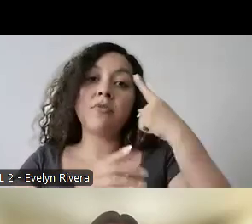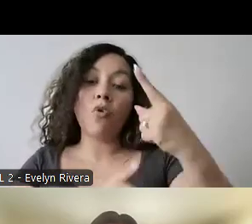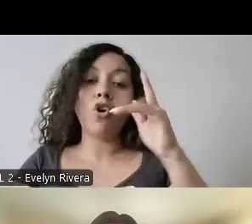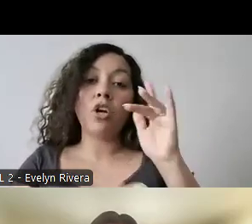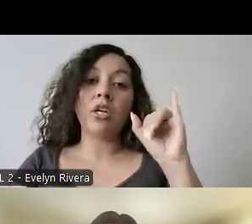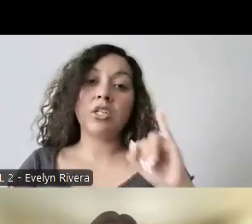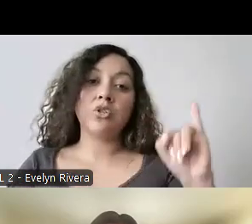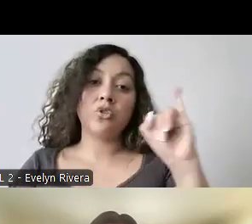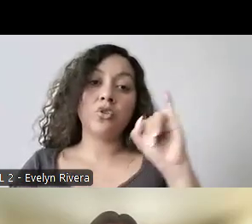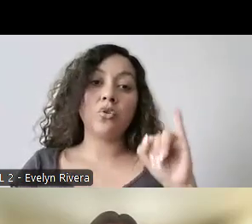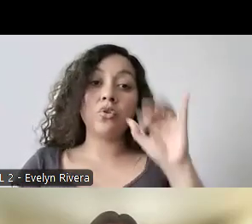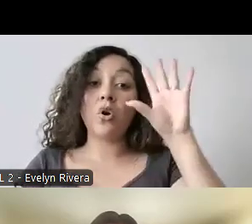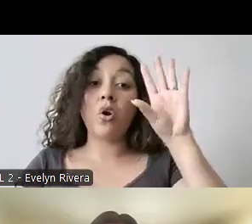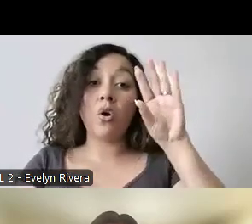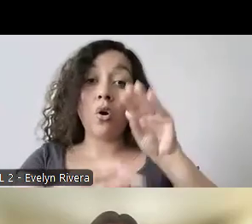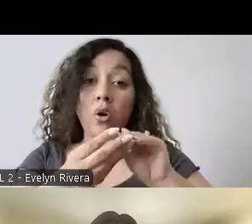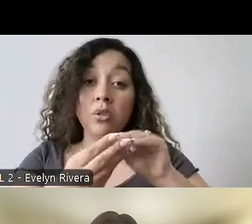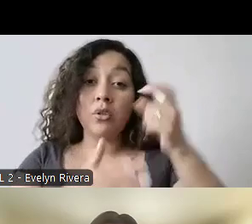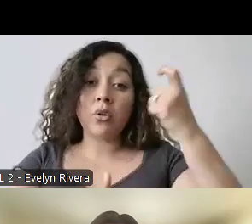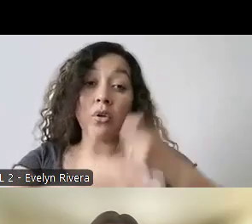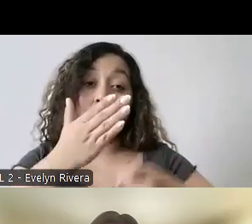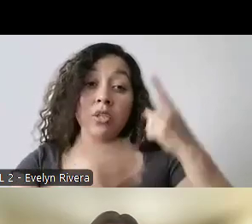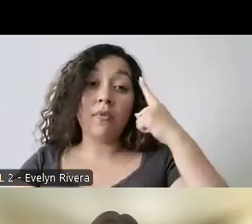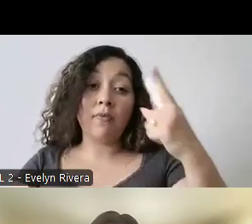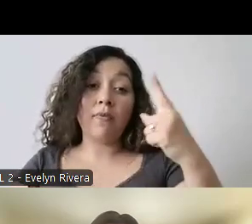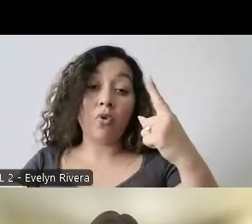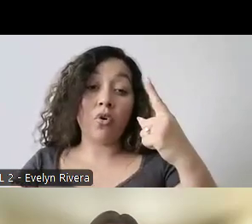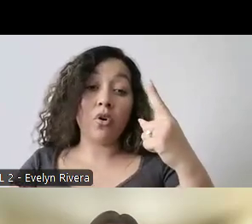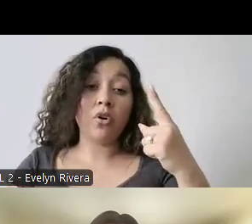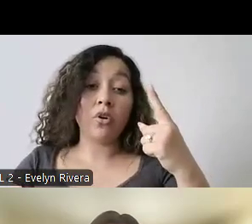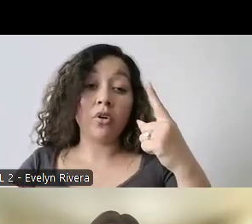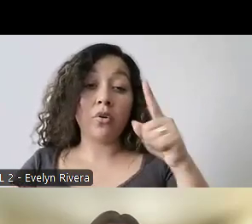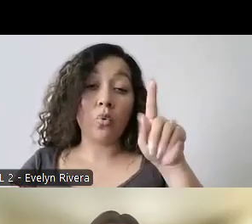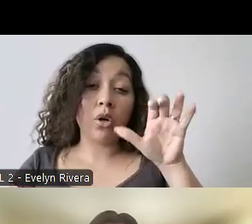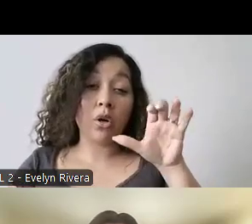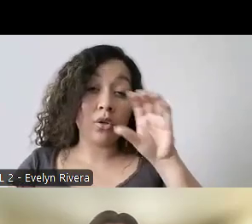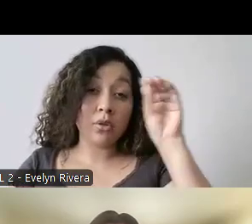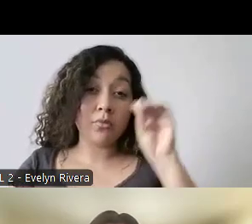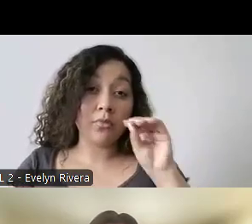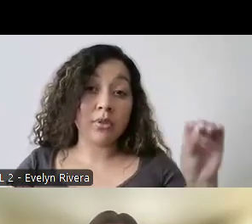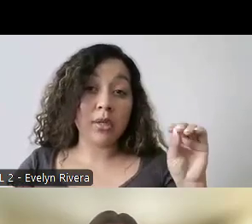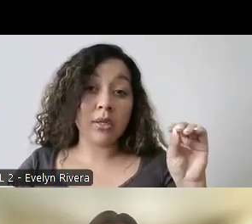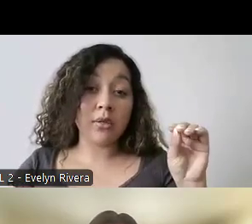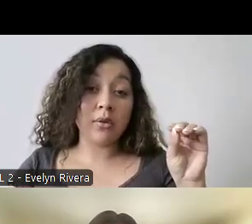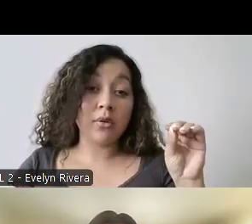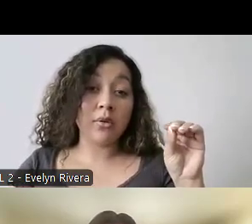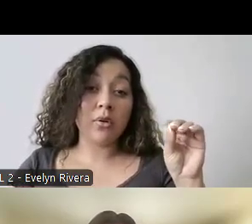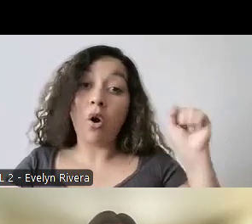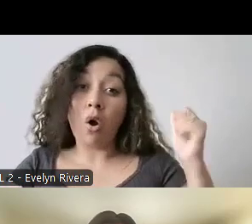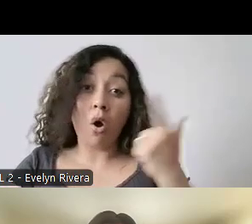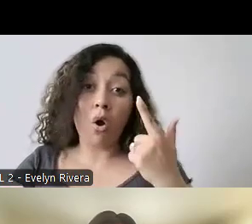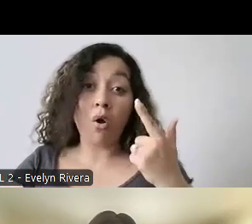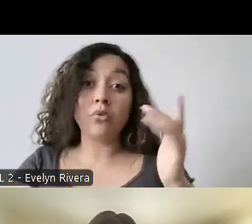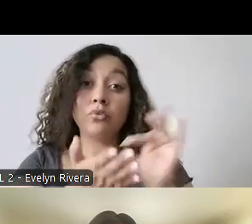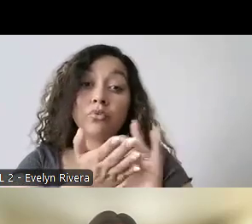to bring coverage for disease-modifying and symptomatic treatments up to 100% for all treatments would